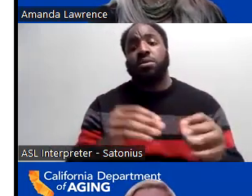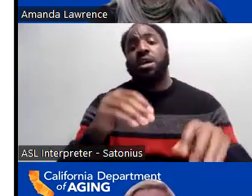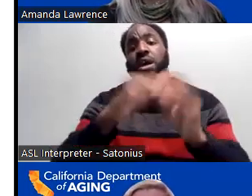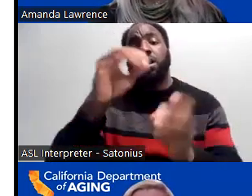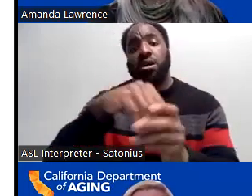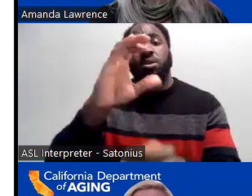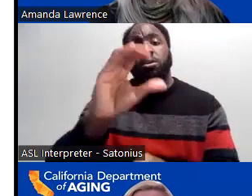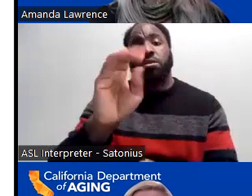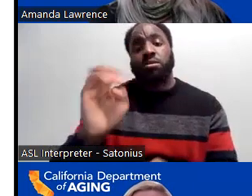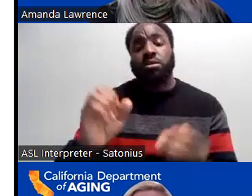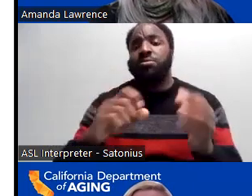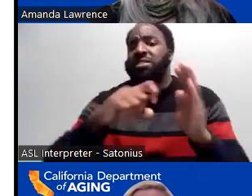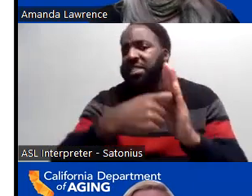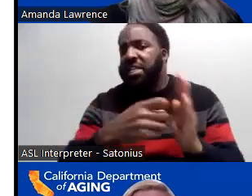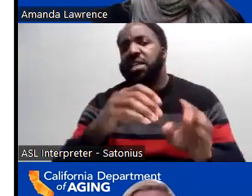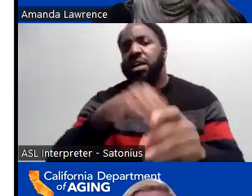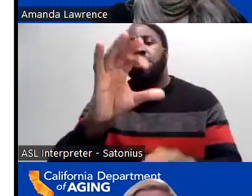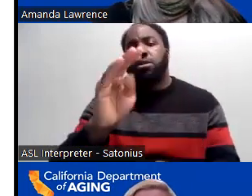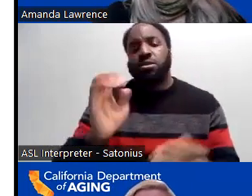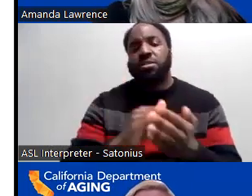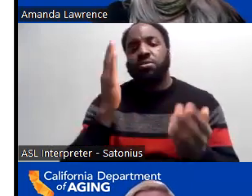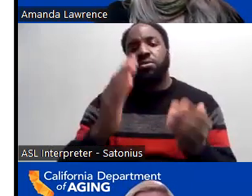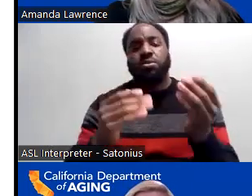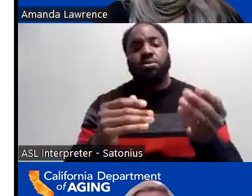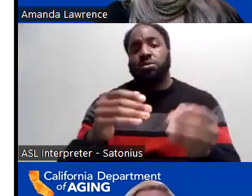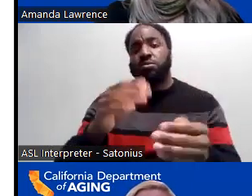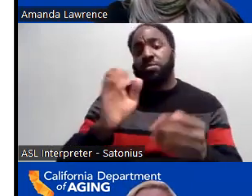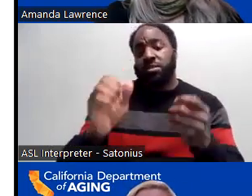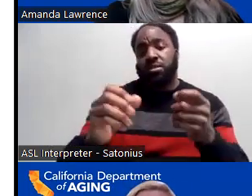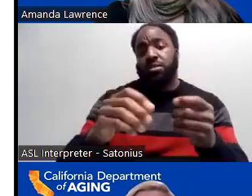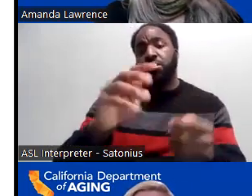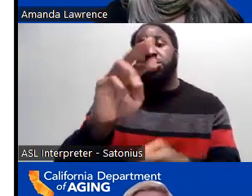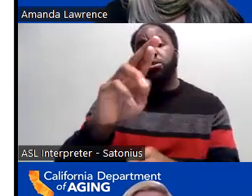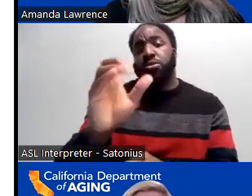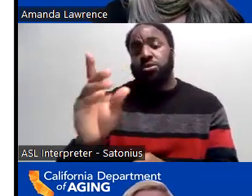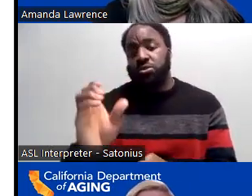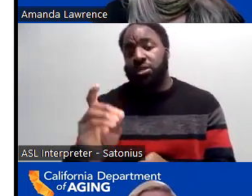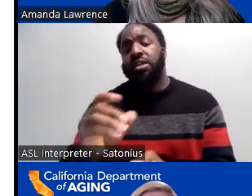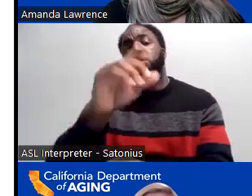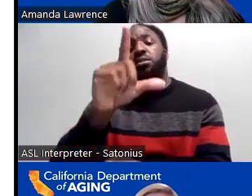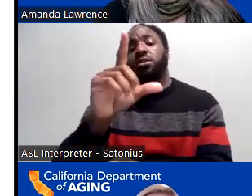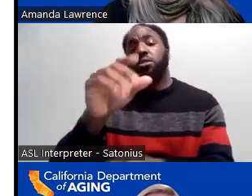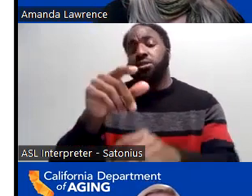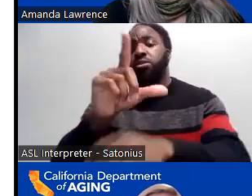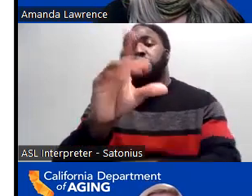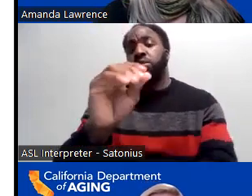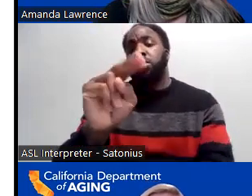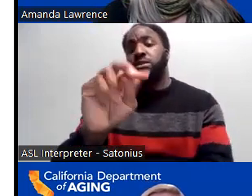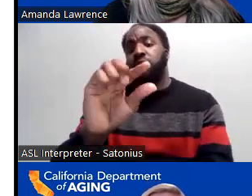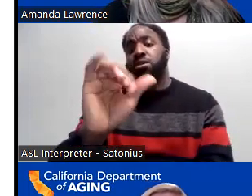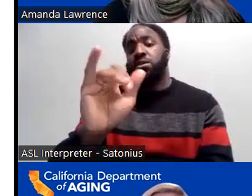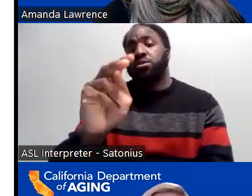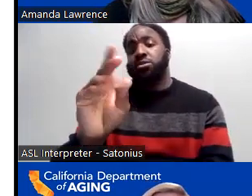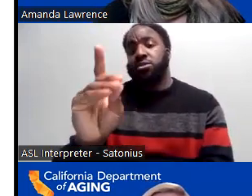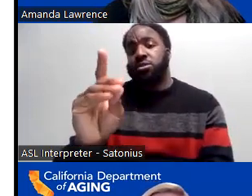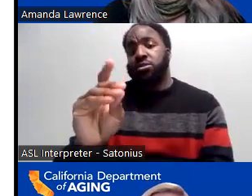key outcomes that we'll track longitudinally, that will be beyond the aging data dashboard. So with 2